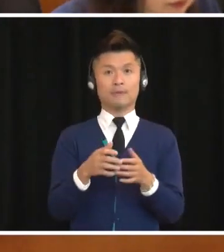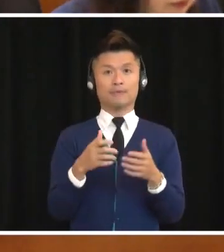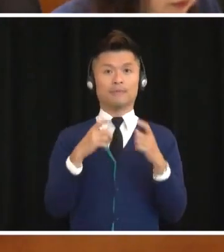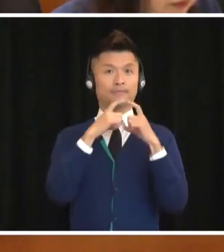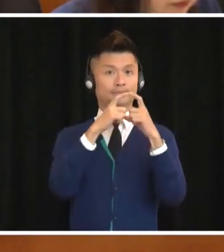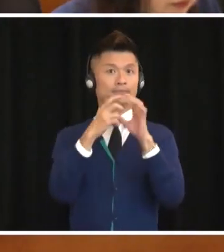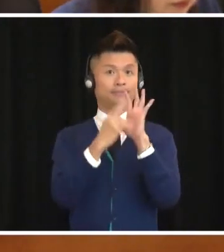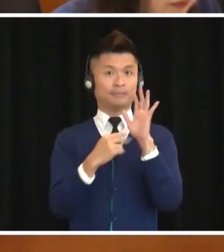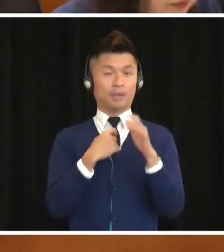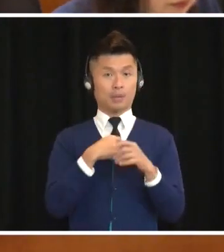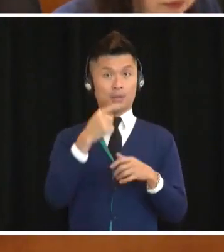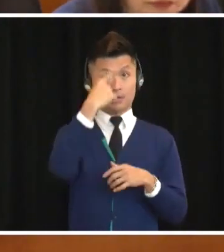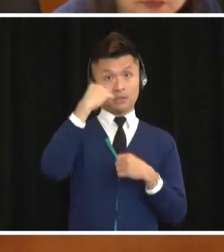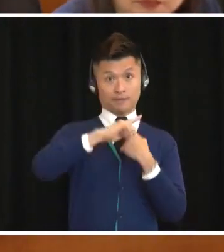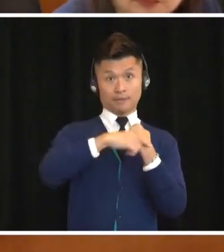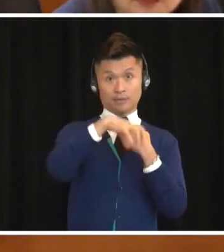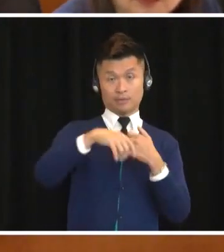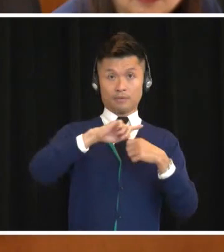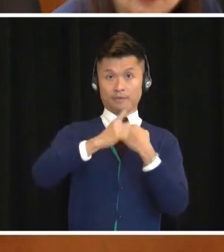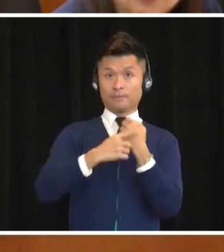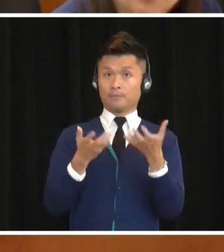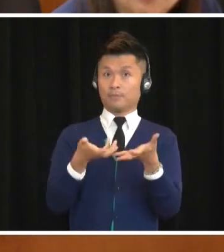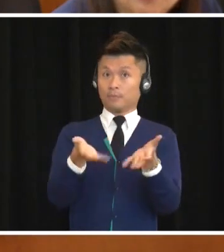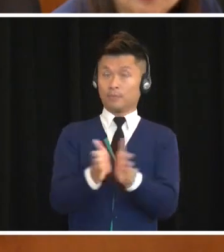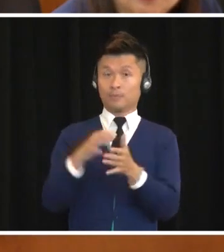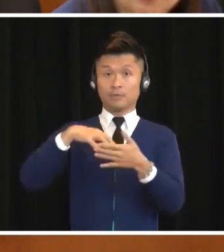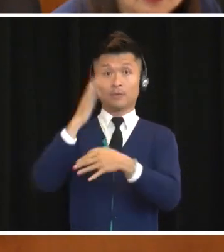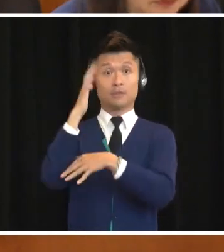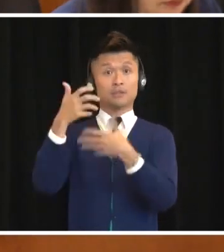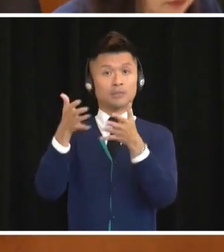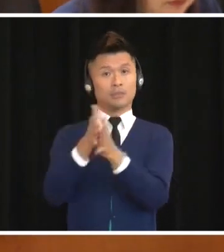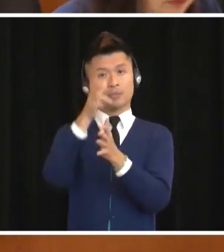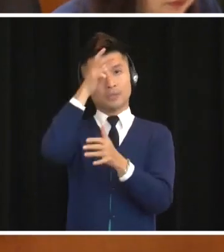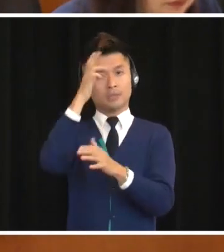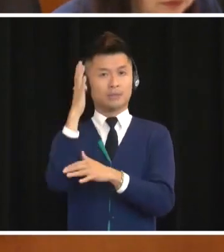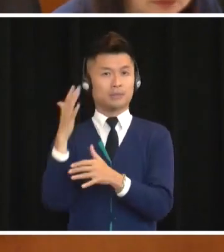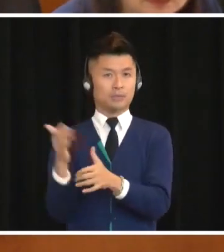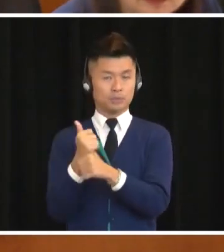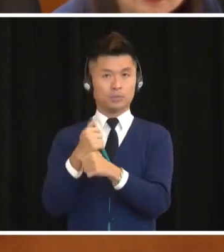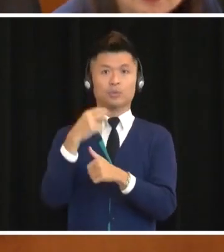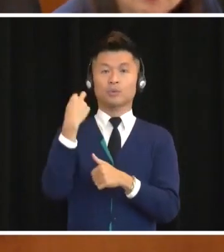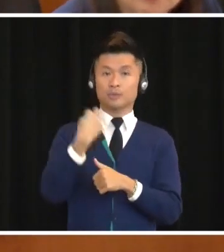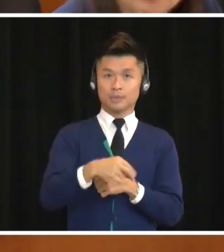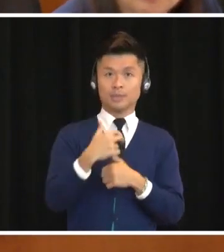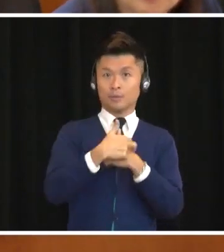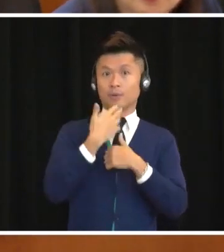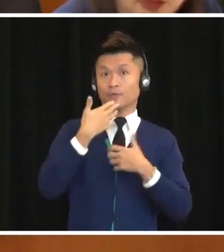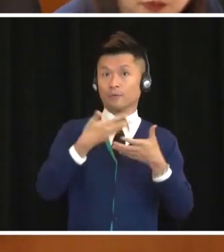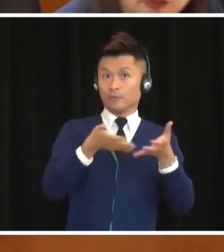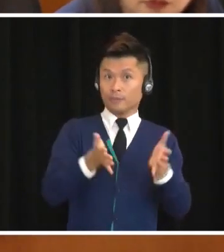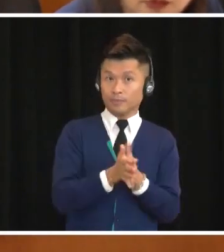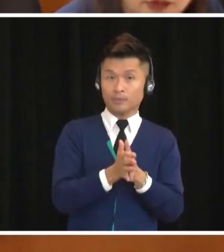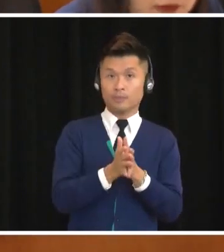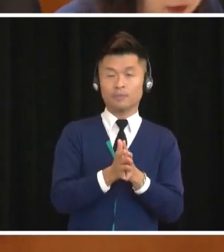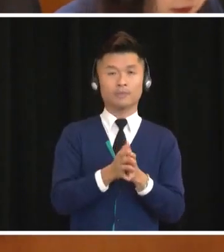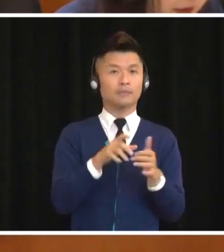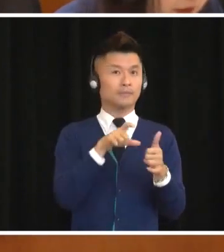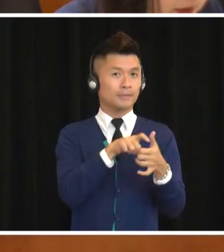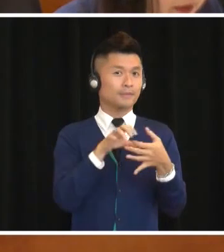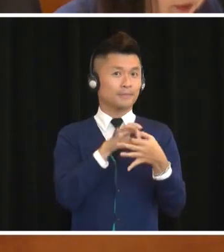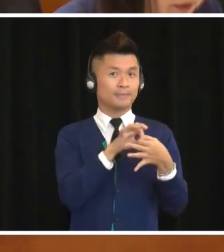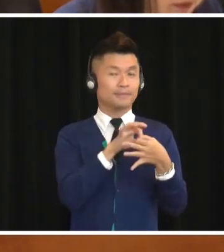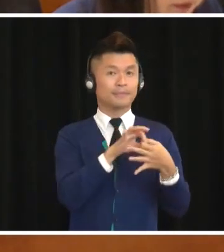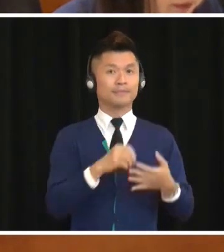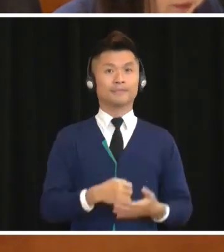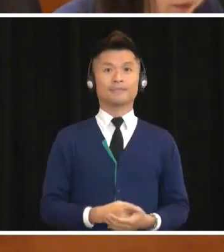Well, I think the Judicial Yuan, the Ministry of Justice, the Ministry of the Interior, the Ministry of Health